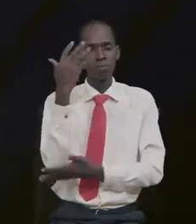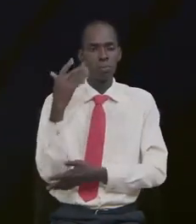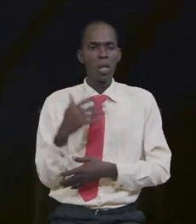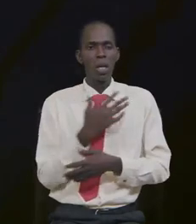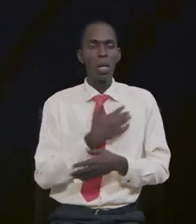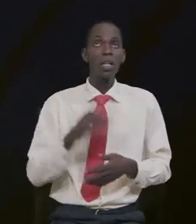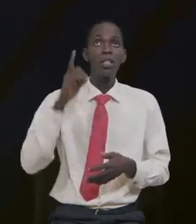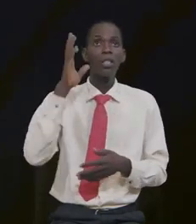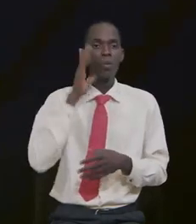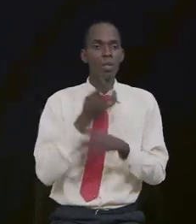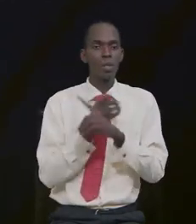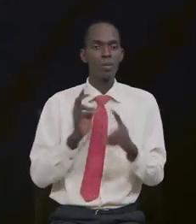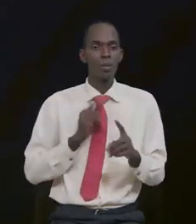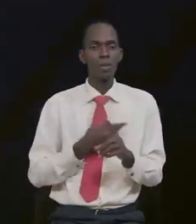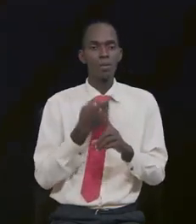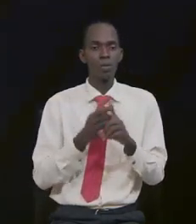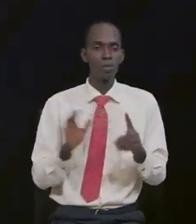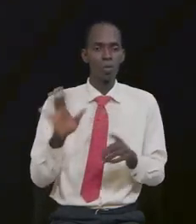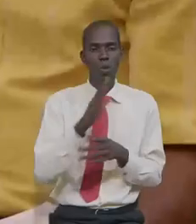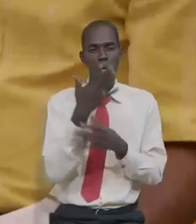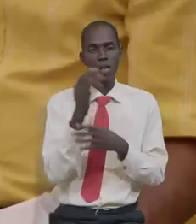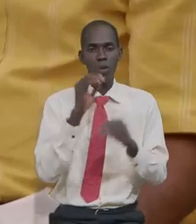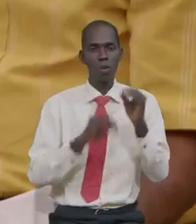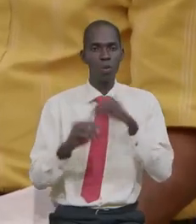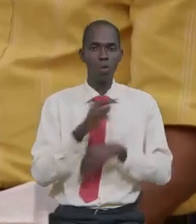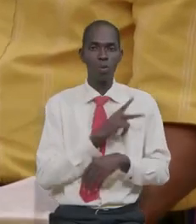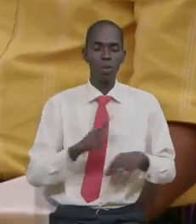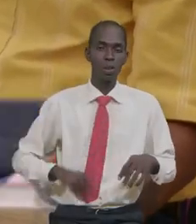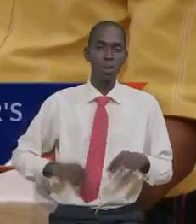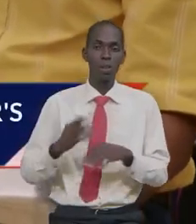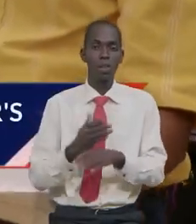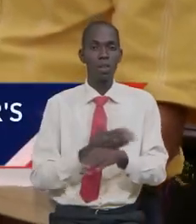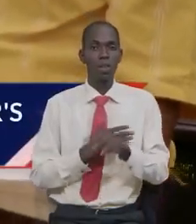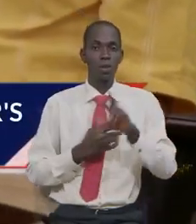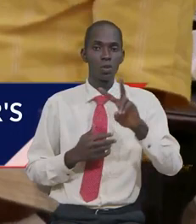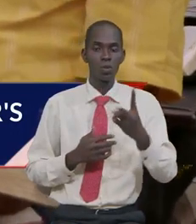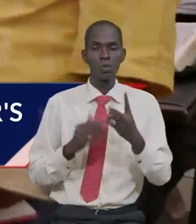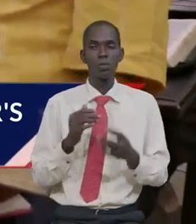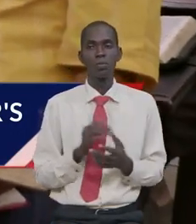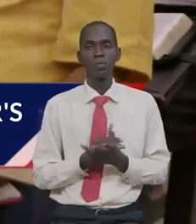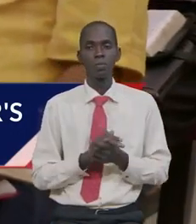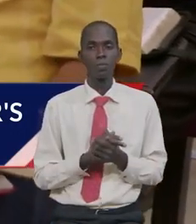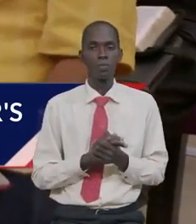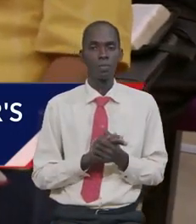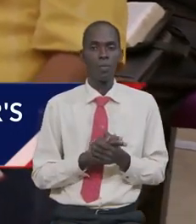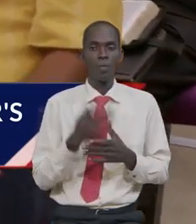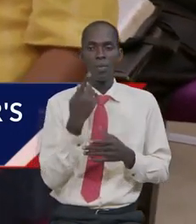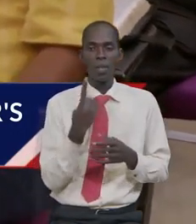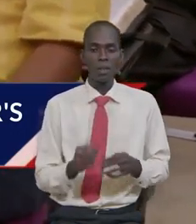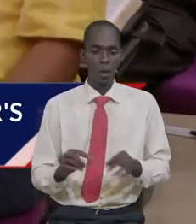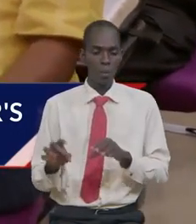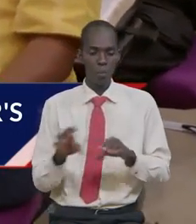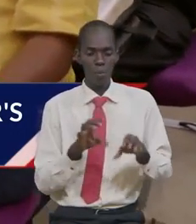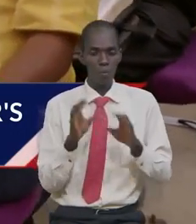us out of thy hand, O King. Let's look at number two there. Number two there, we're looking at the